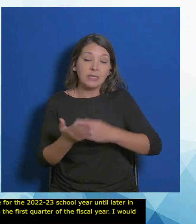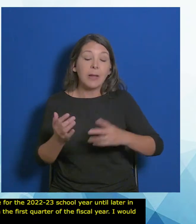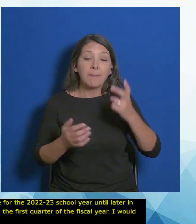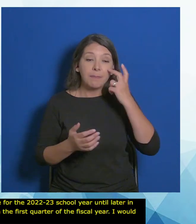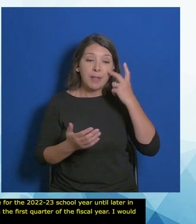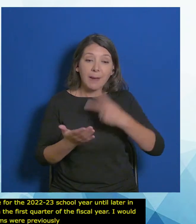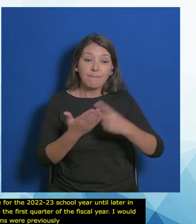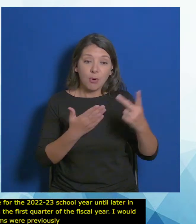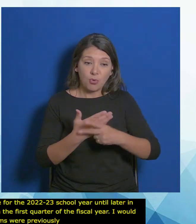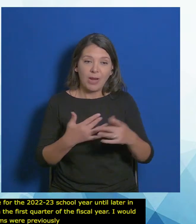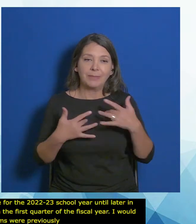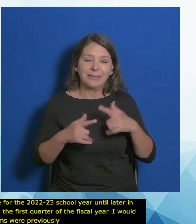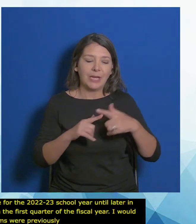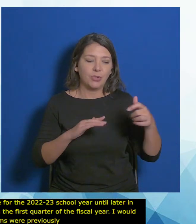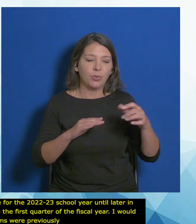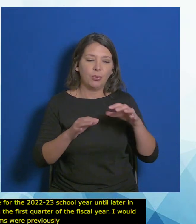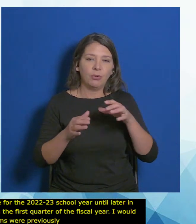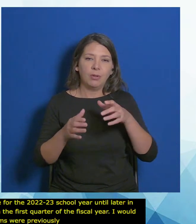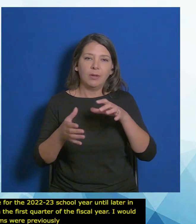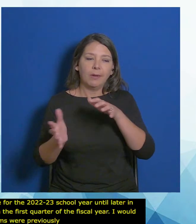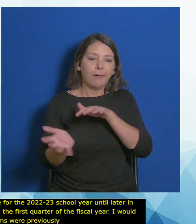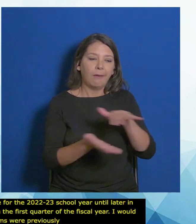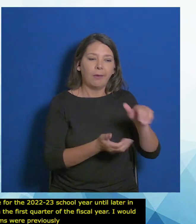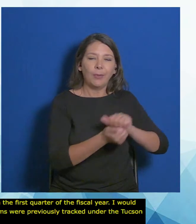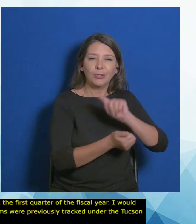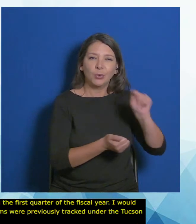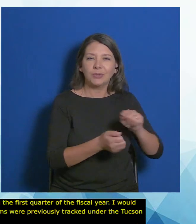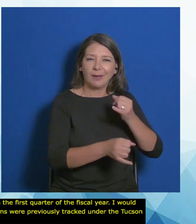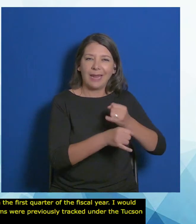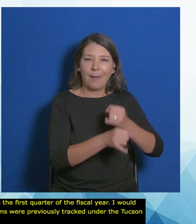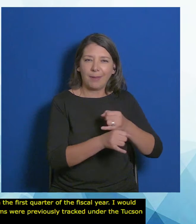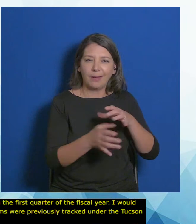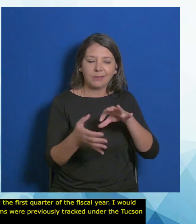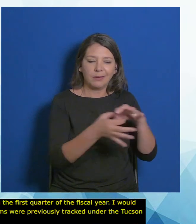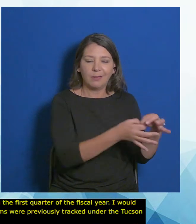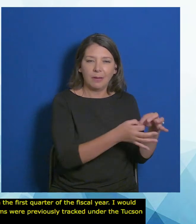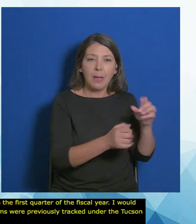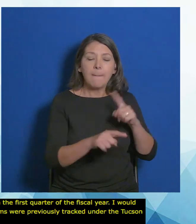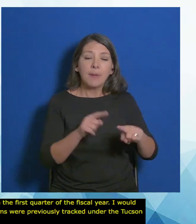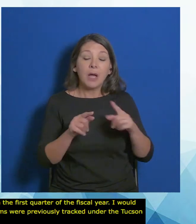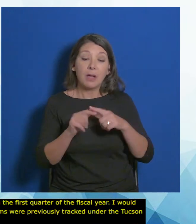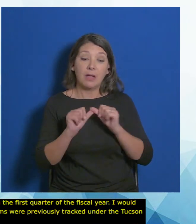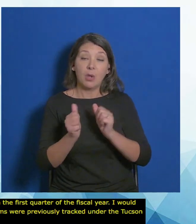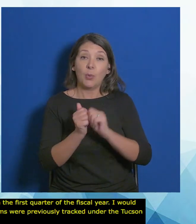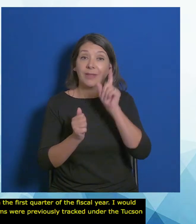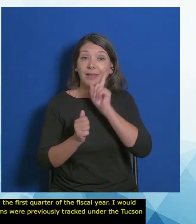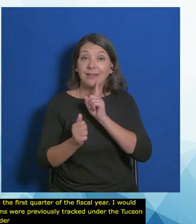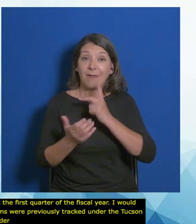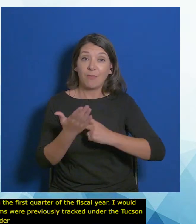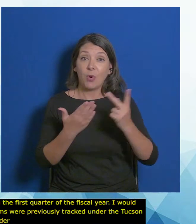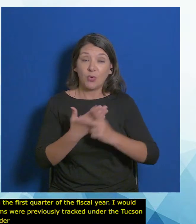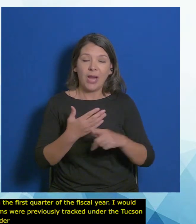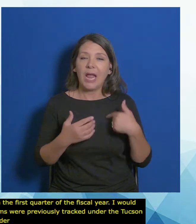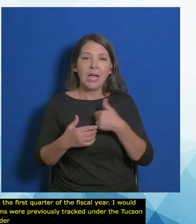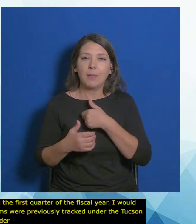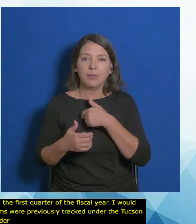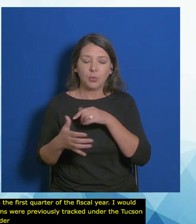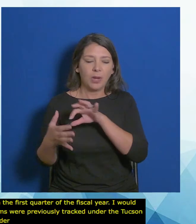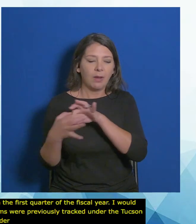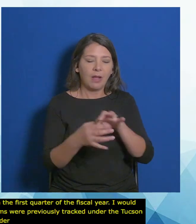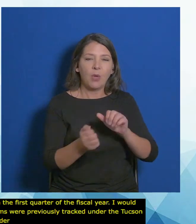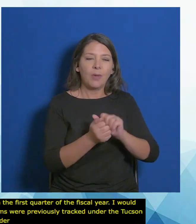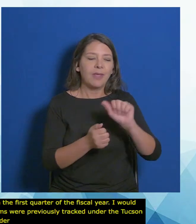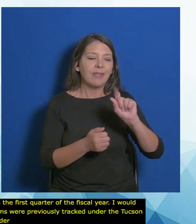previously tracked under the Tucson campus, but to be consistent with deaf programs, we have moved them under the administrative